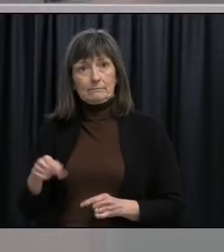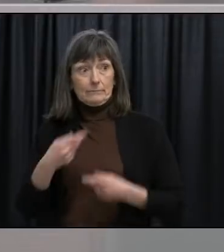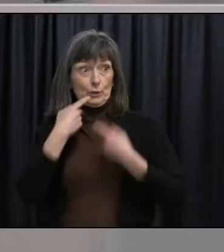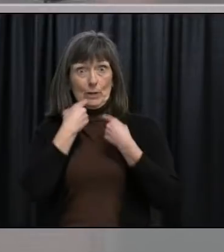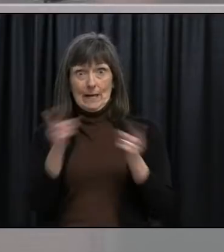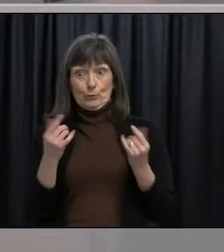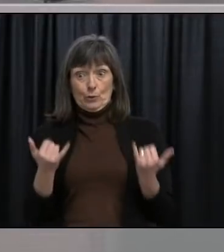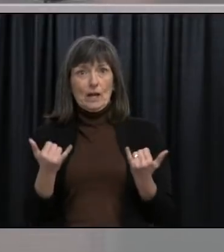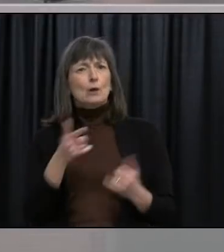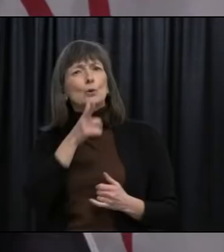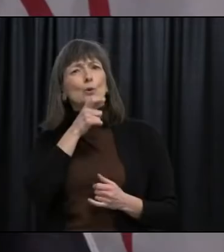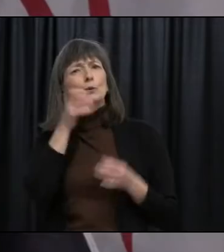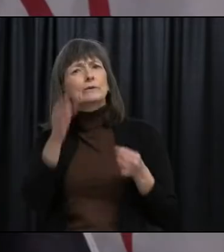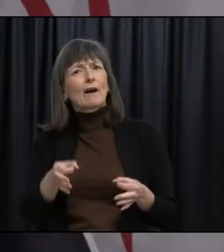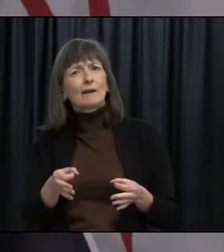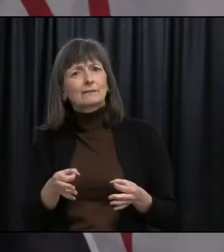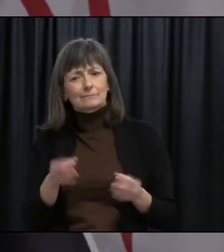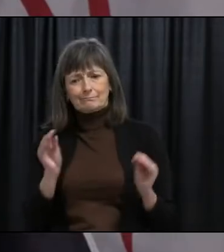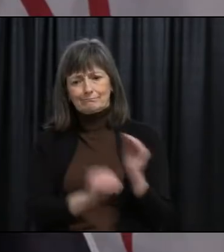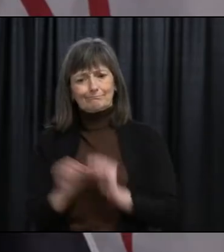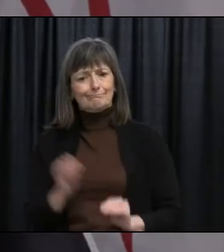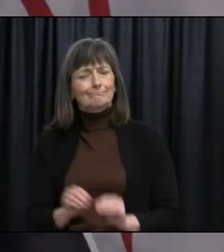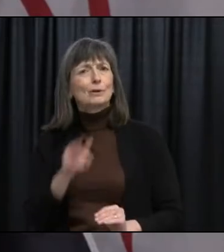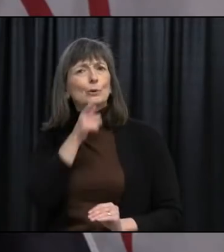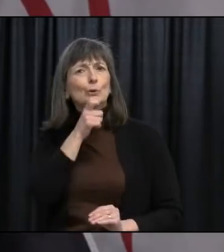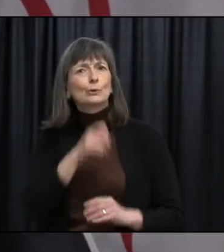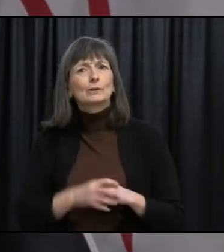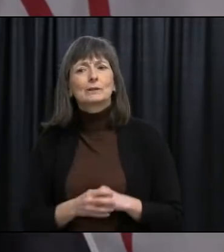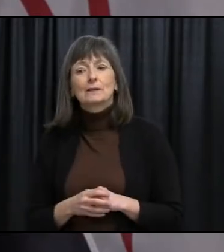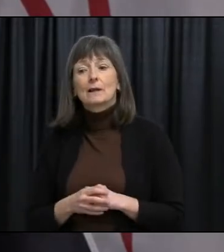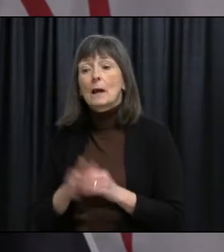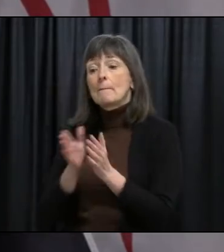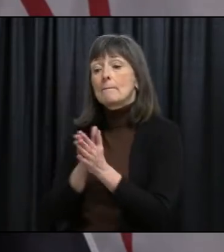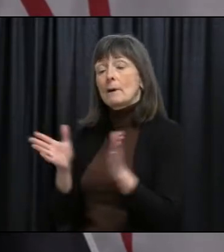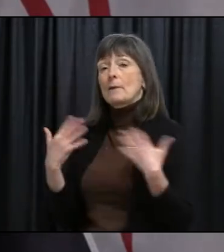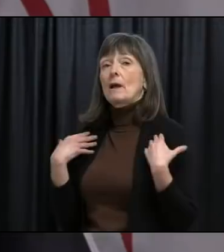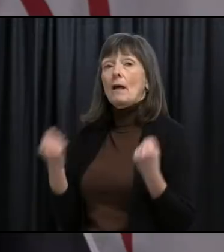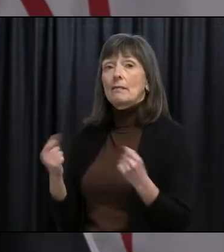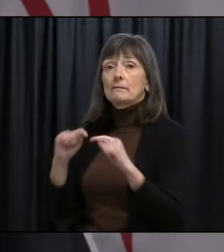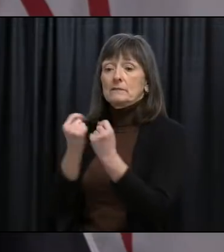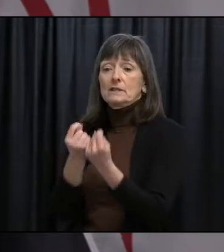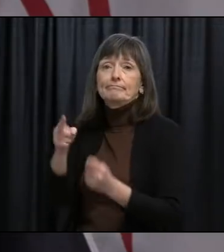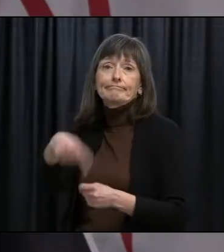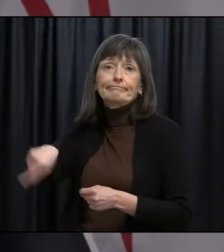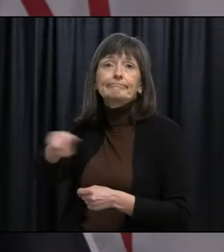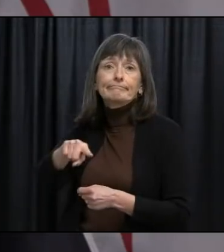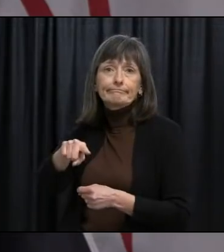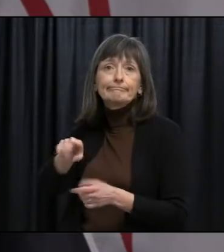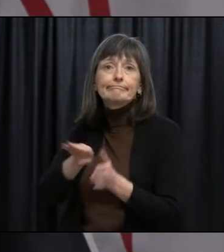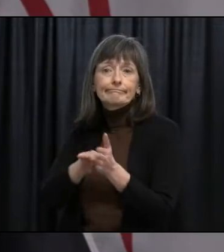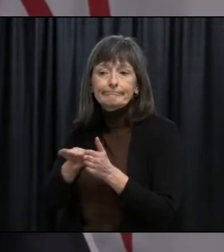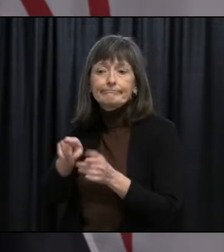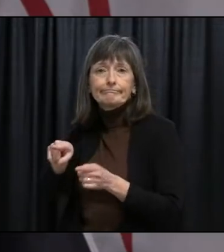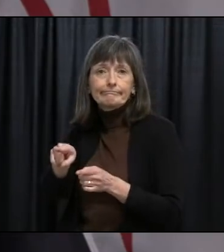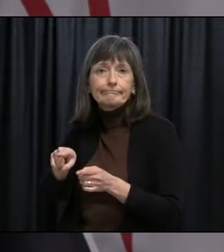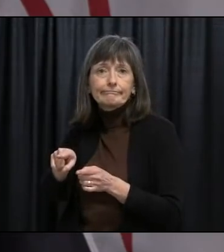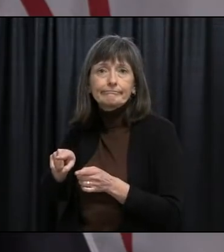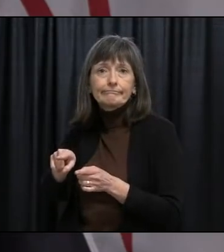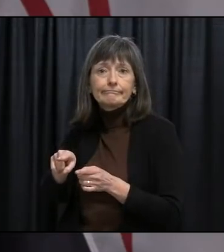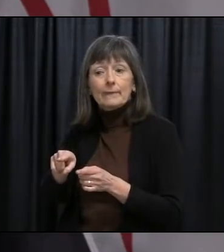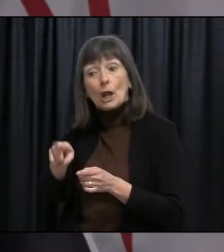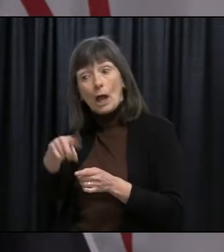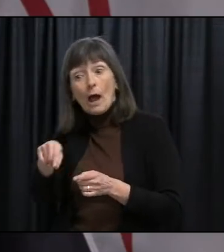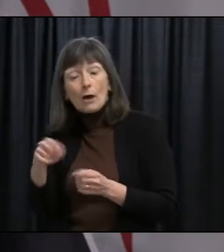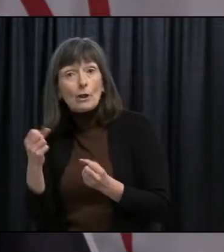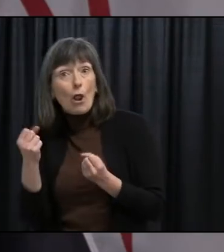today? So that plan was put together by the public health team. And, you know, there was lots of consultation across